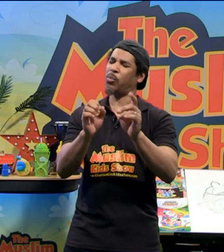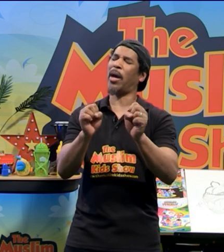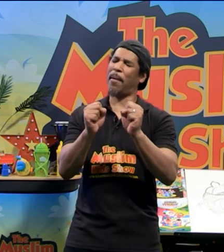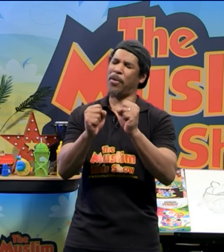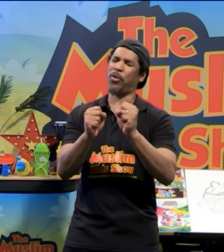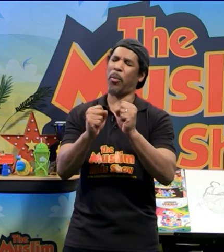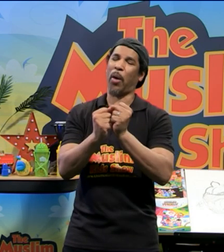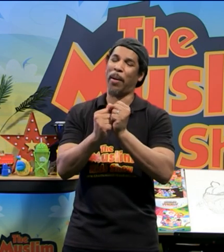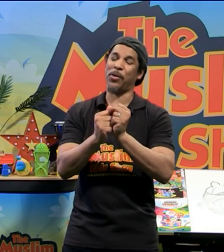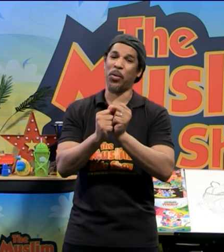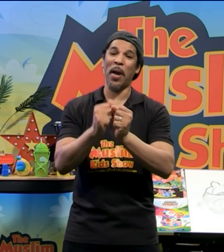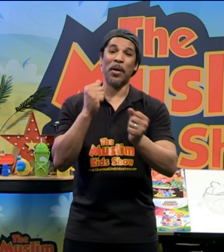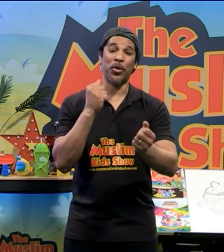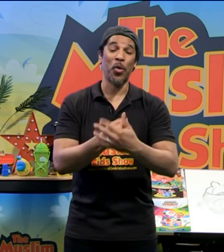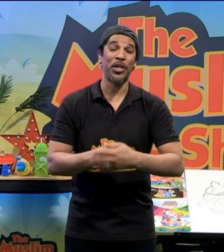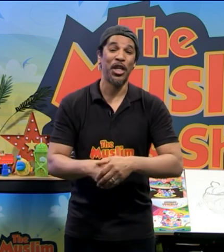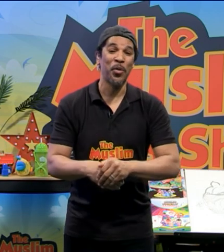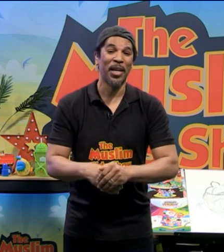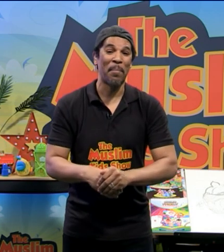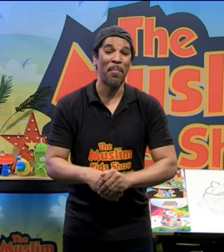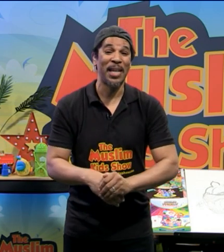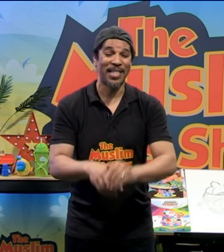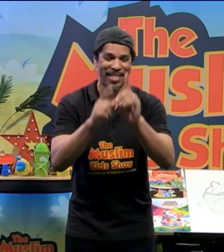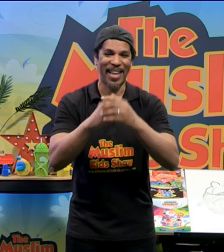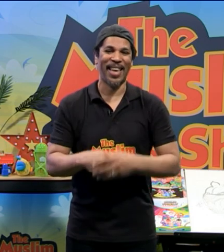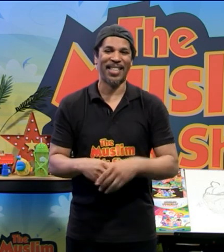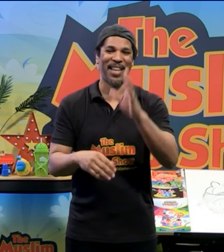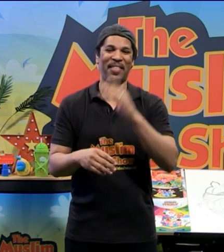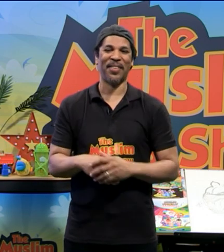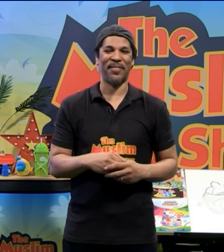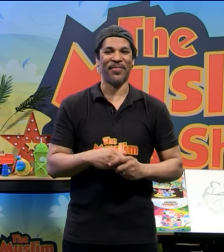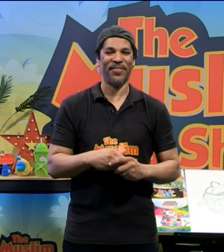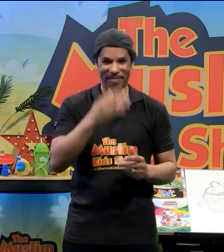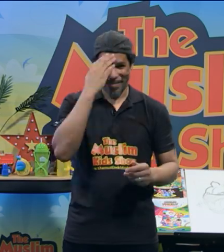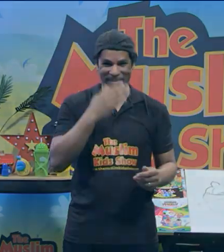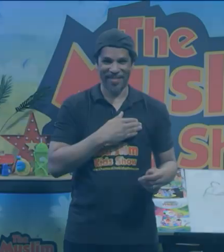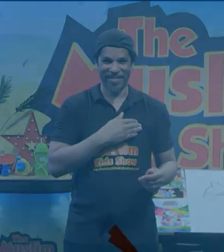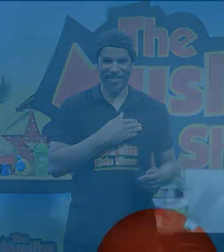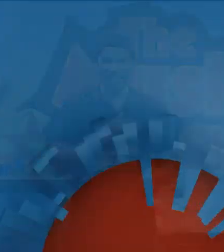okay, because we're gonna miss you. We don't want to miss you, so we see you in a couple minutes. Take care. Assalamu alaikum.